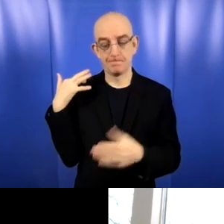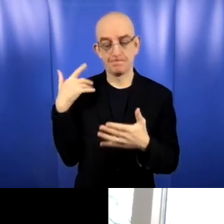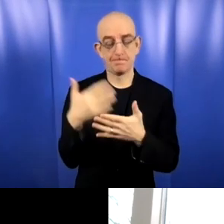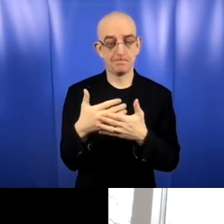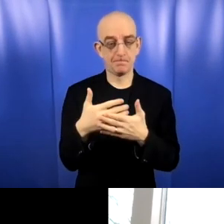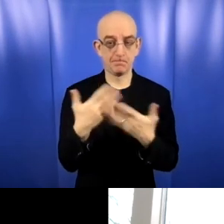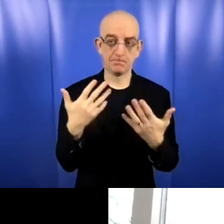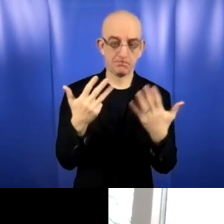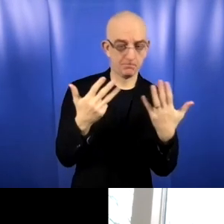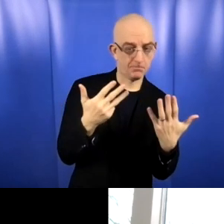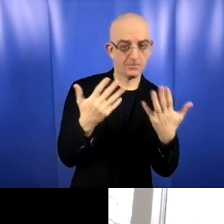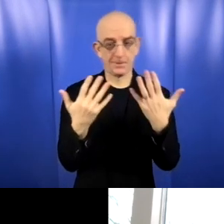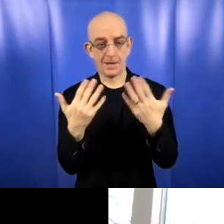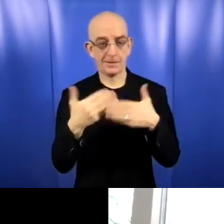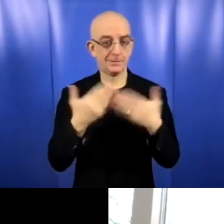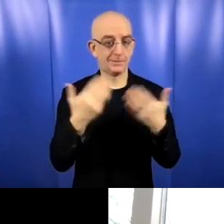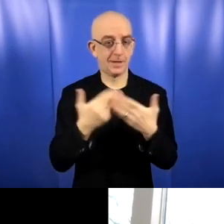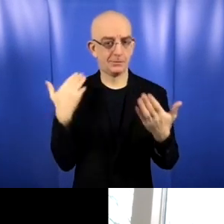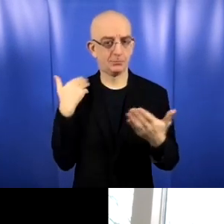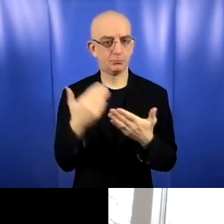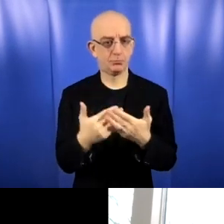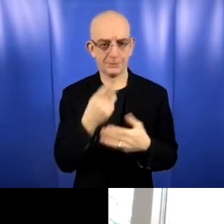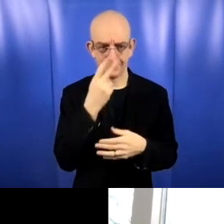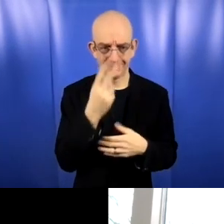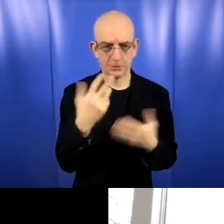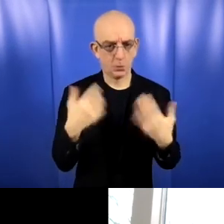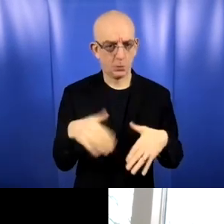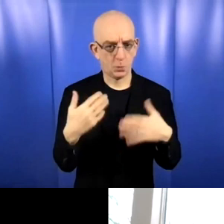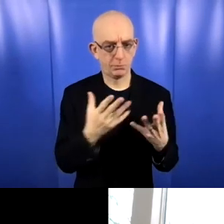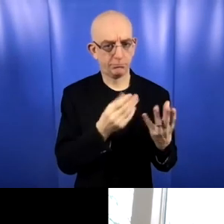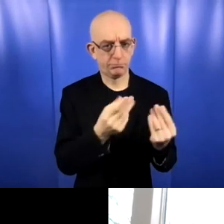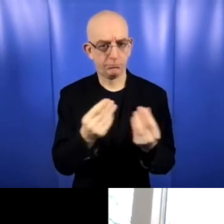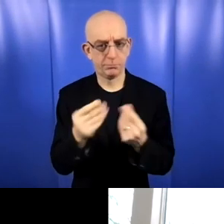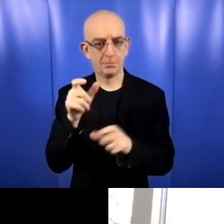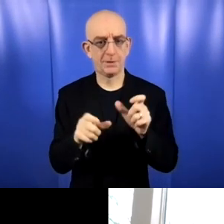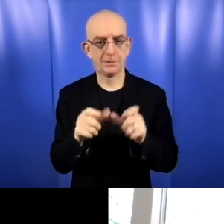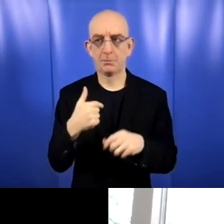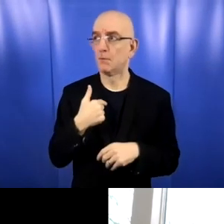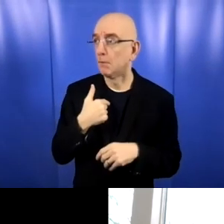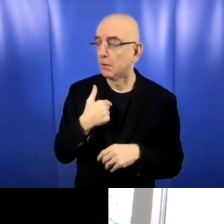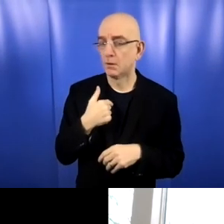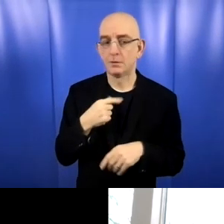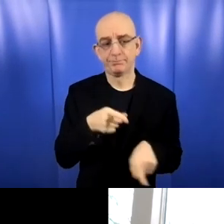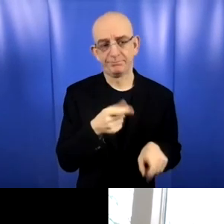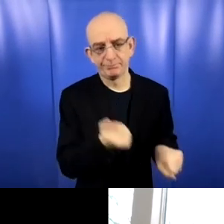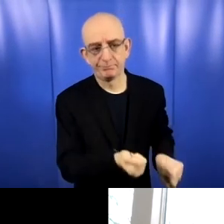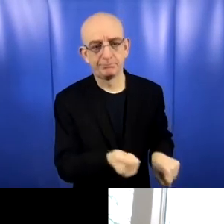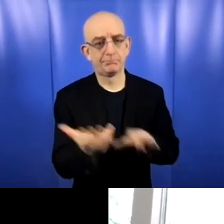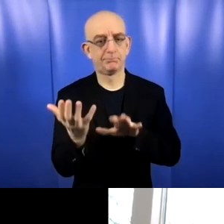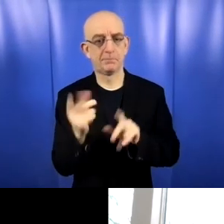themselves, who were on panels, who were speaking, because what the Global Academic